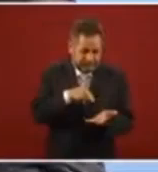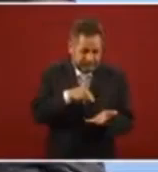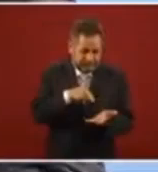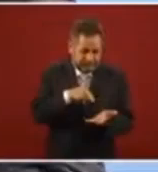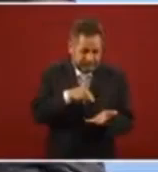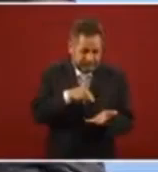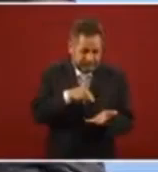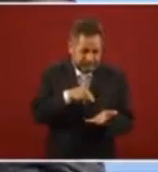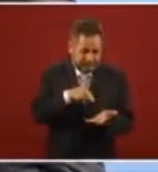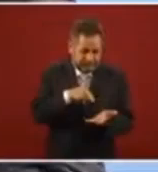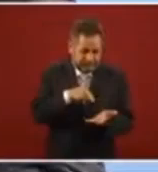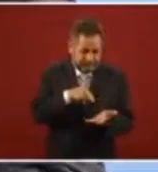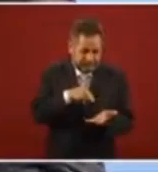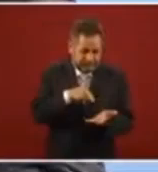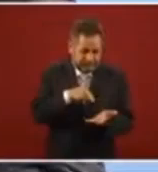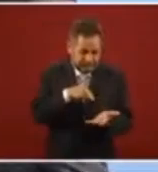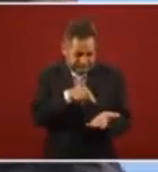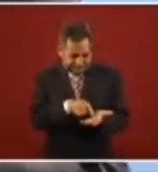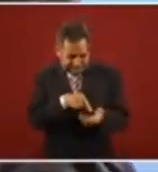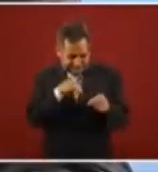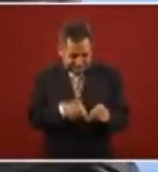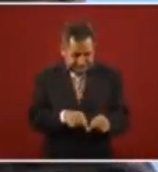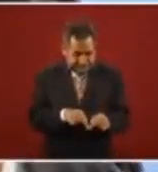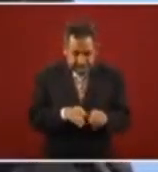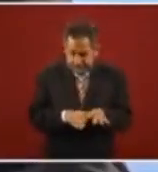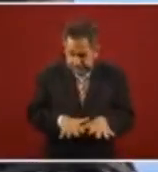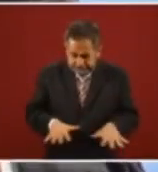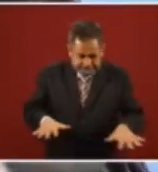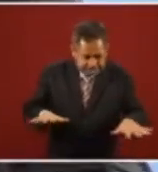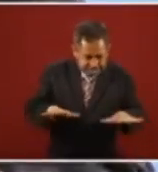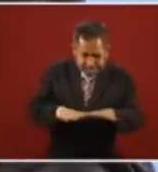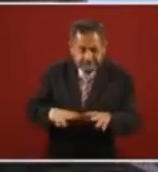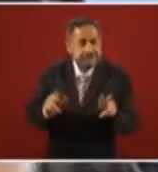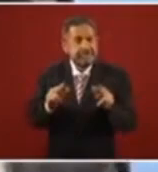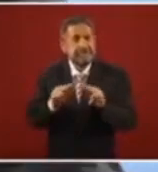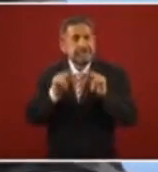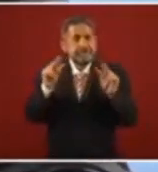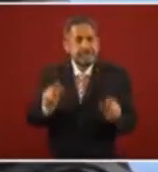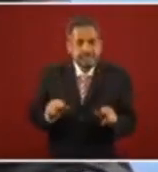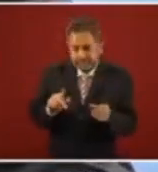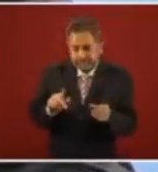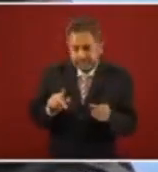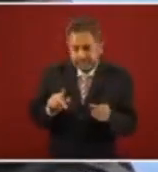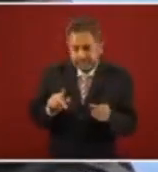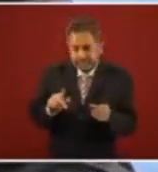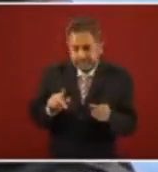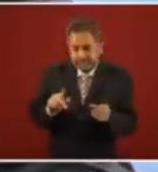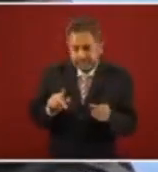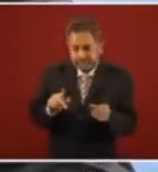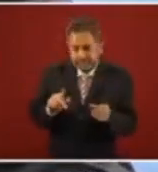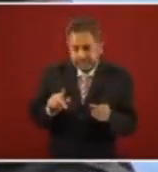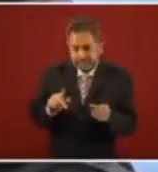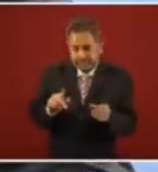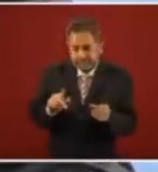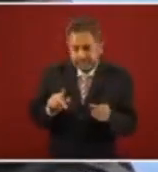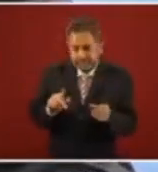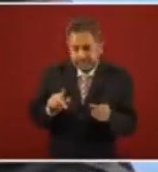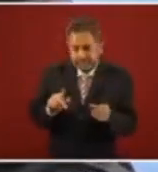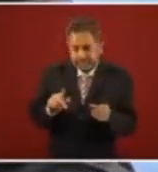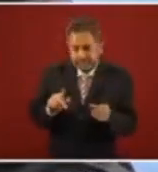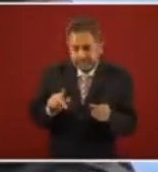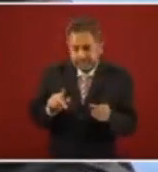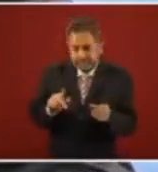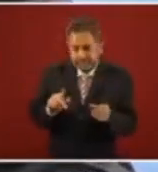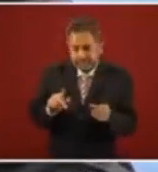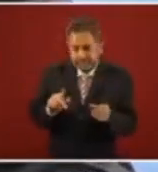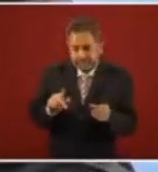point... ...of escape... ...que el terreno... congela... ...y tenemos que romper... ...ese terreno... ...because the land... ...becomes frozen...